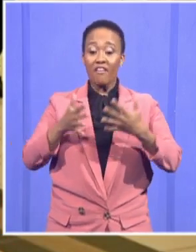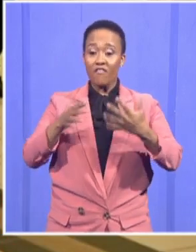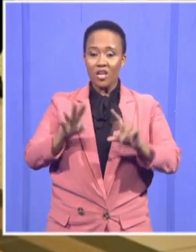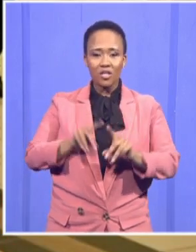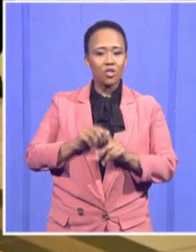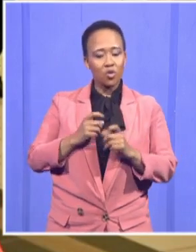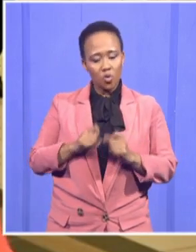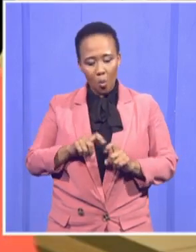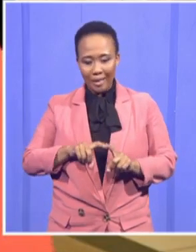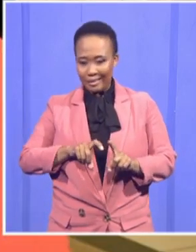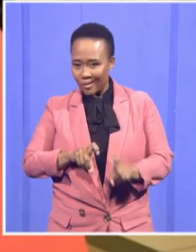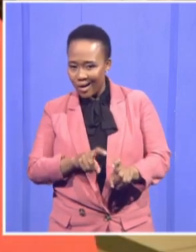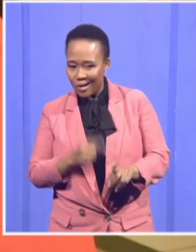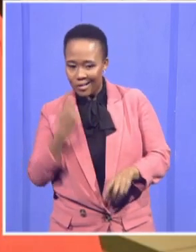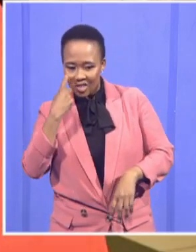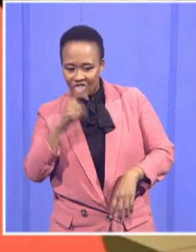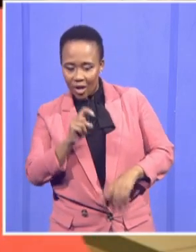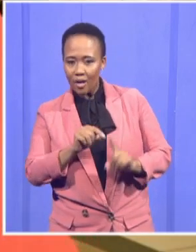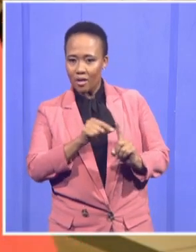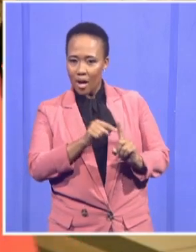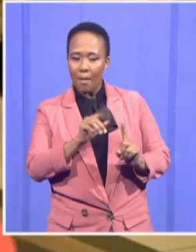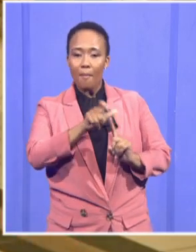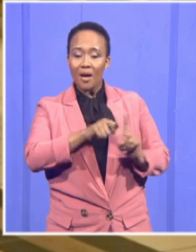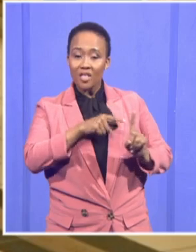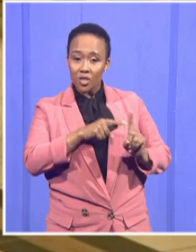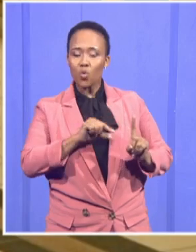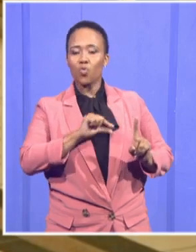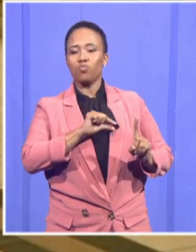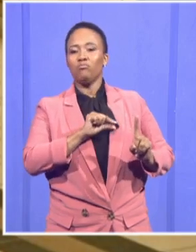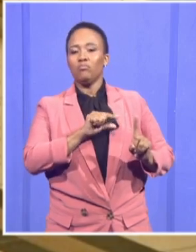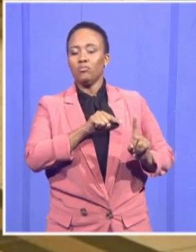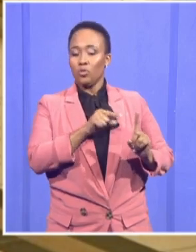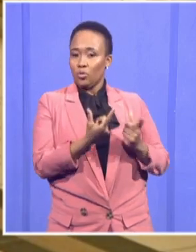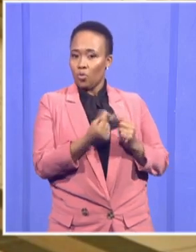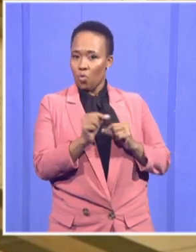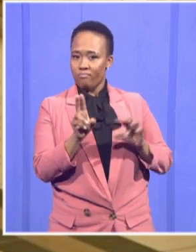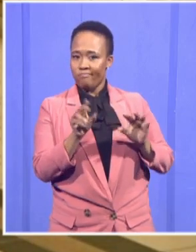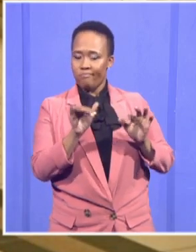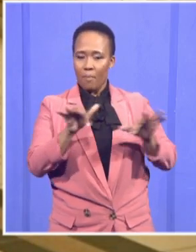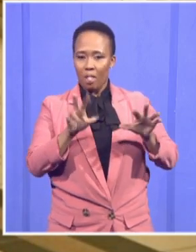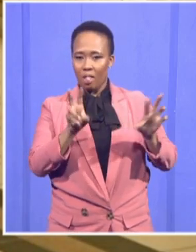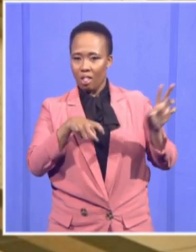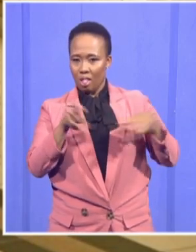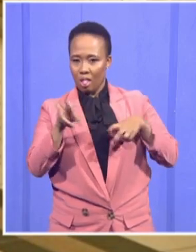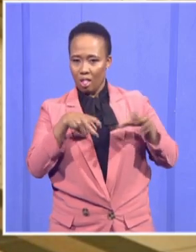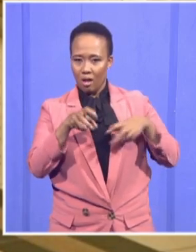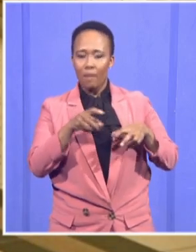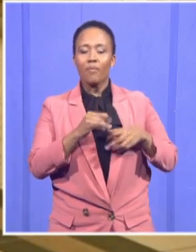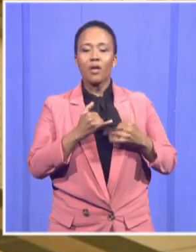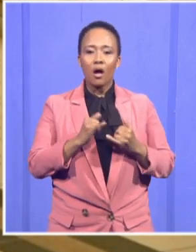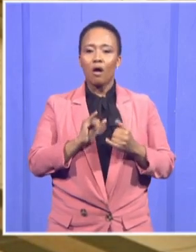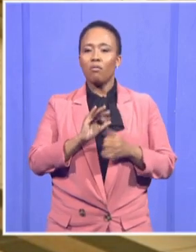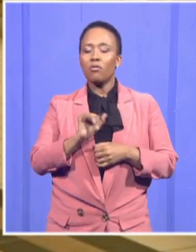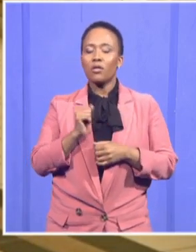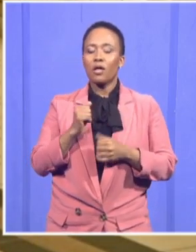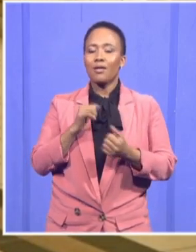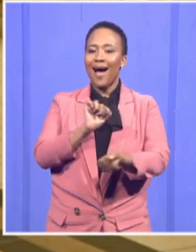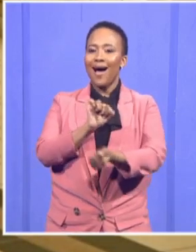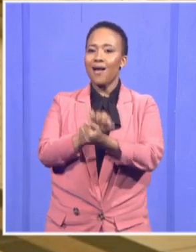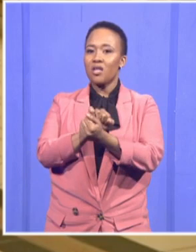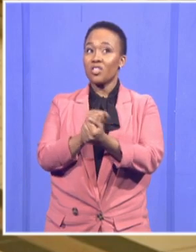the suspect, or rather the accused, at this juncture for a while. You heard that the warrant of arrest was already